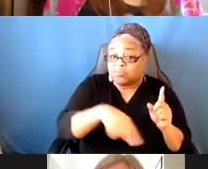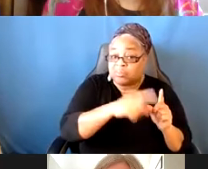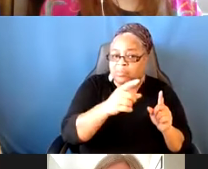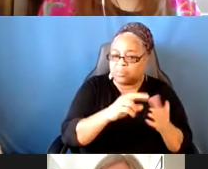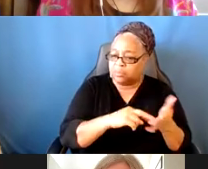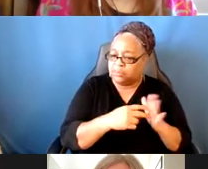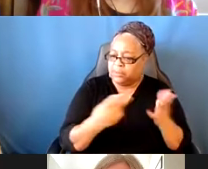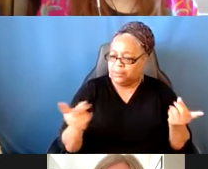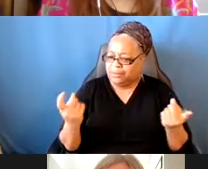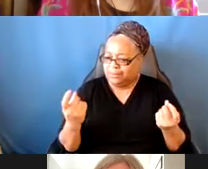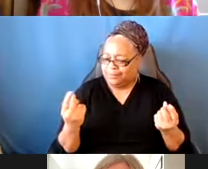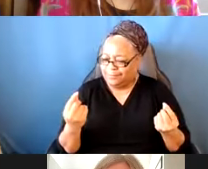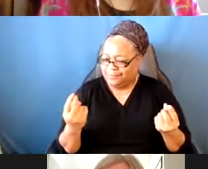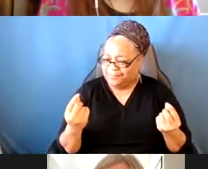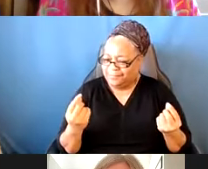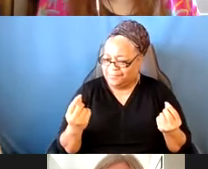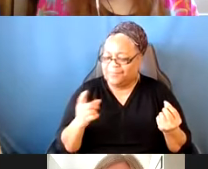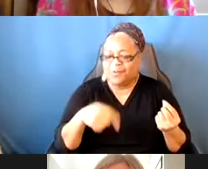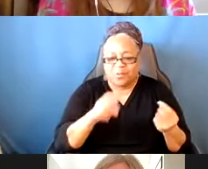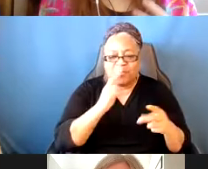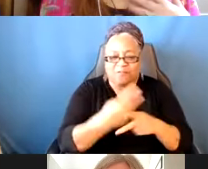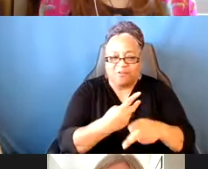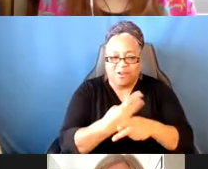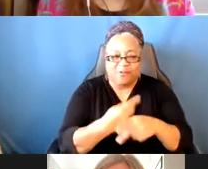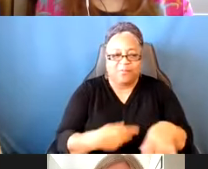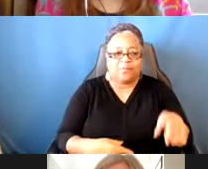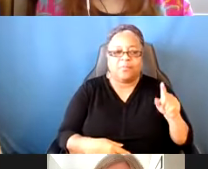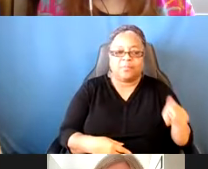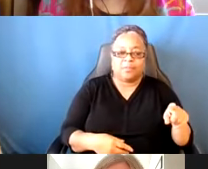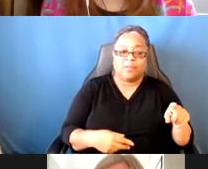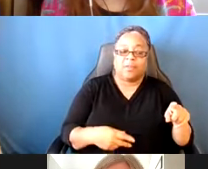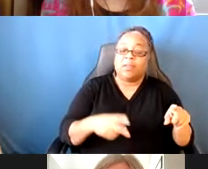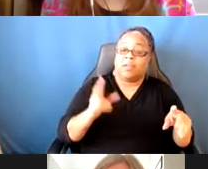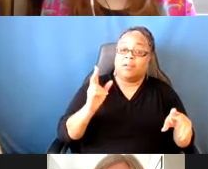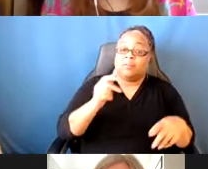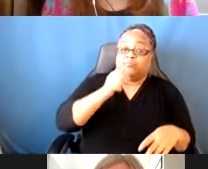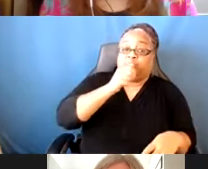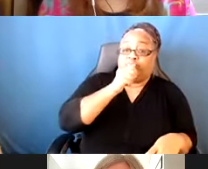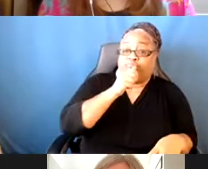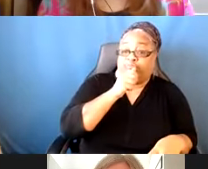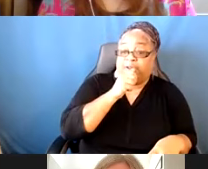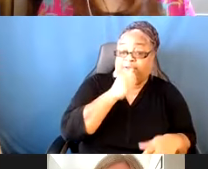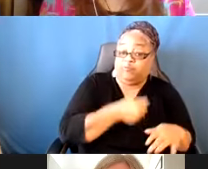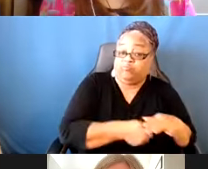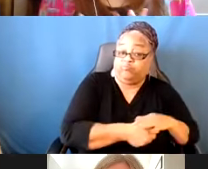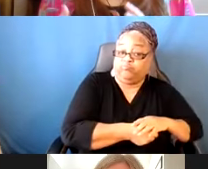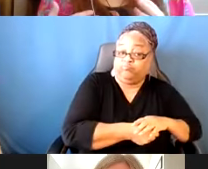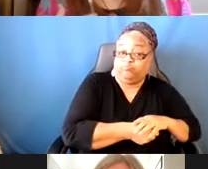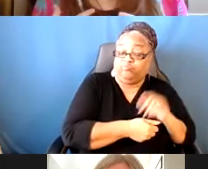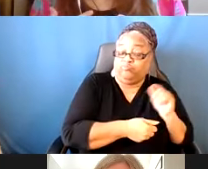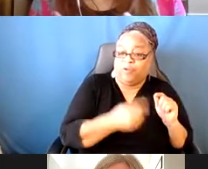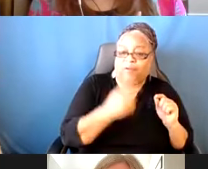it out. So for folks who have private retreat as a route of safety, they might